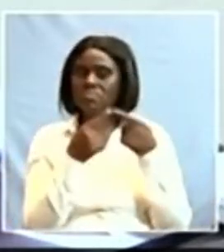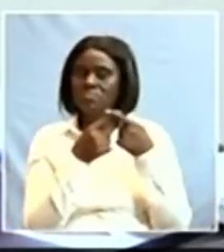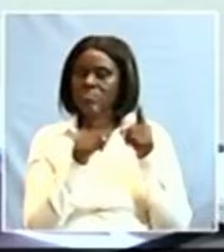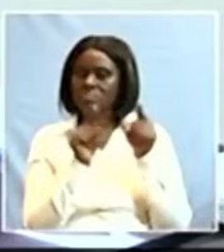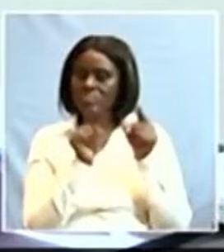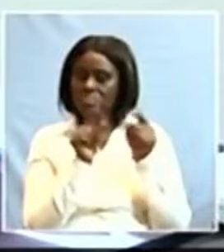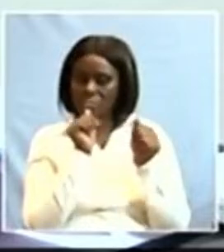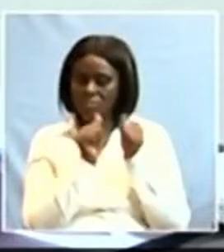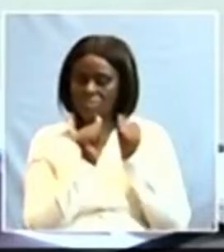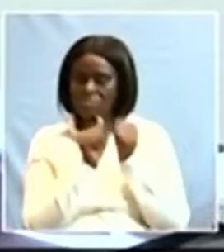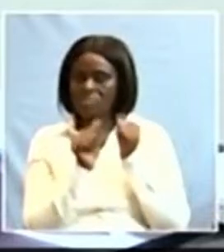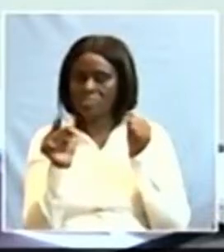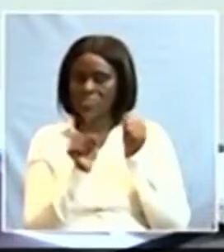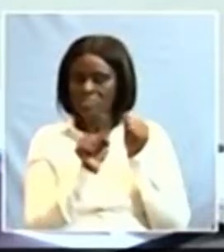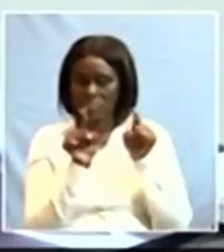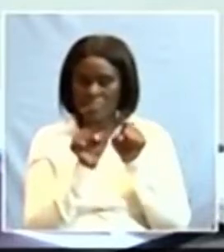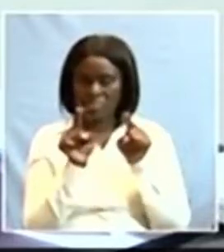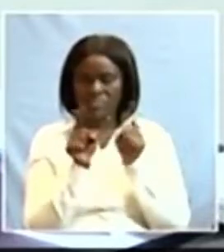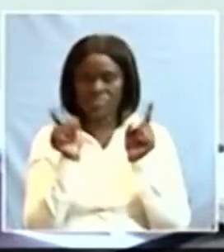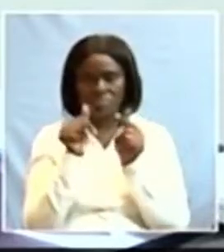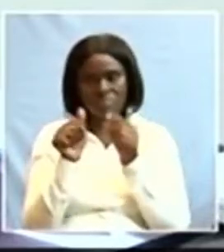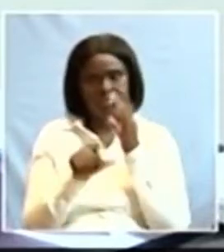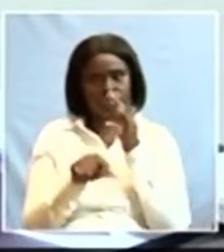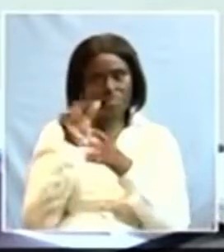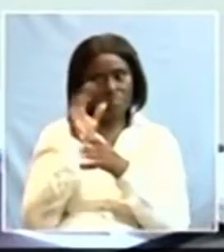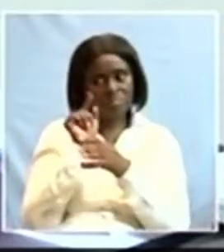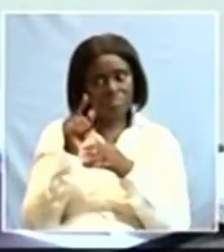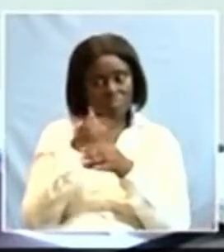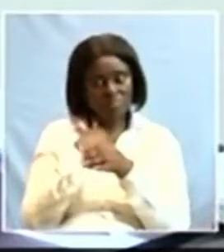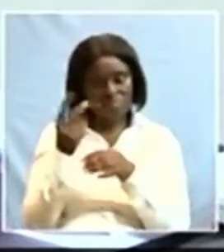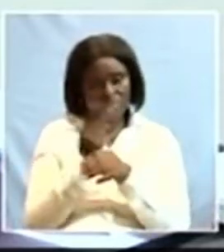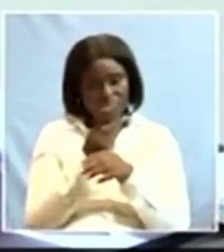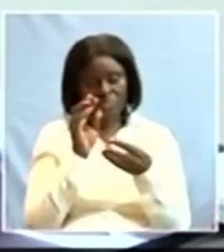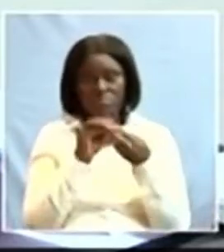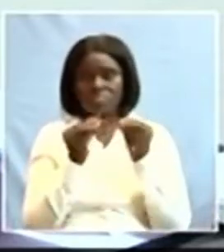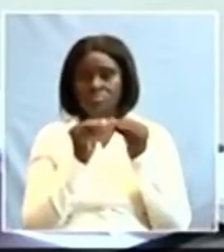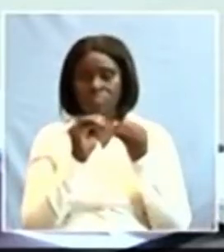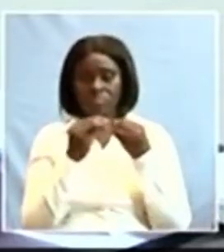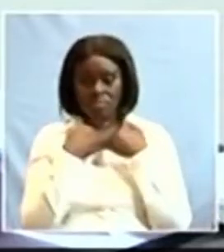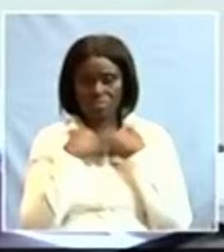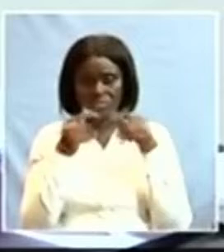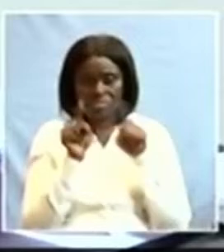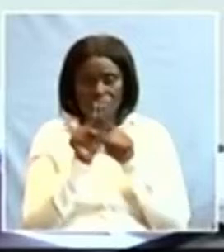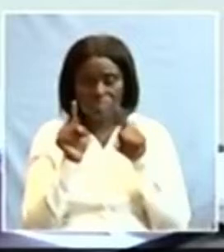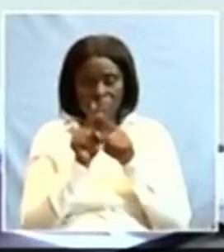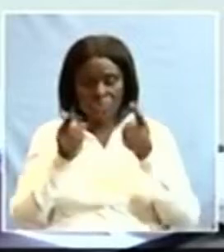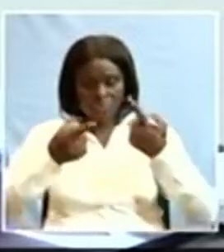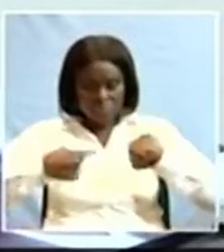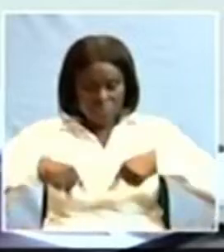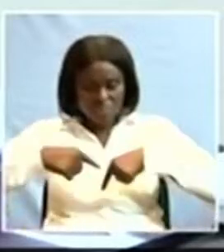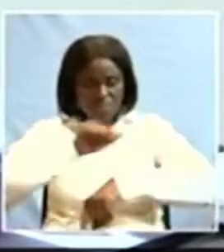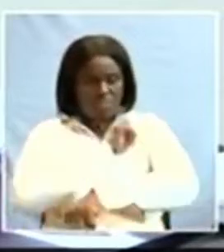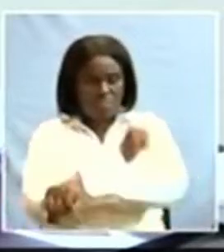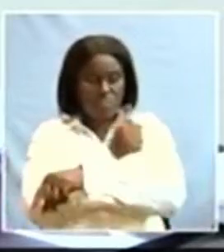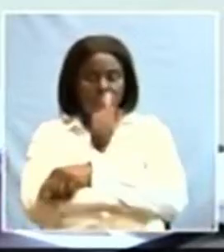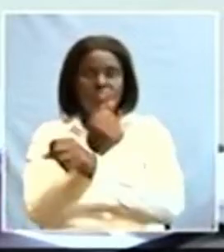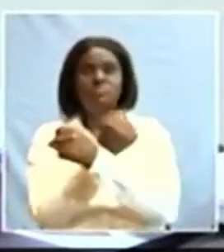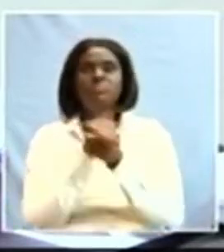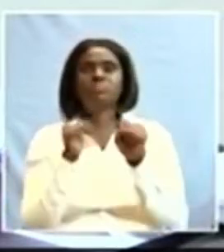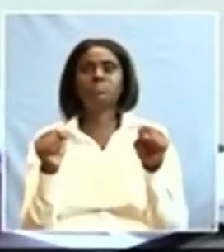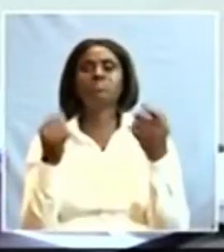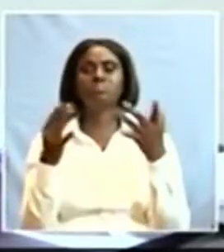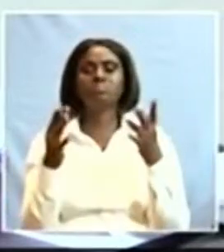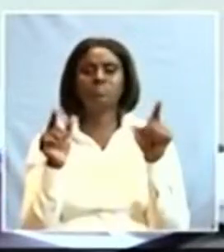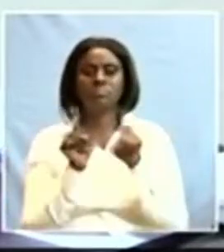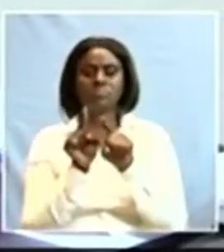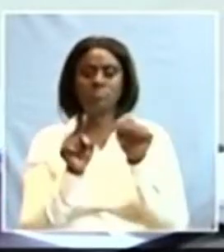difference, because basically when you find there are those two figures that the local authority settled on, is